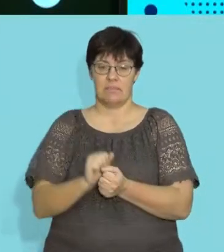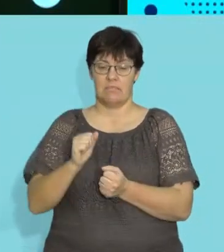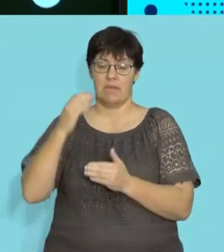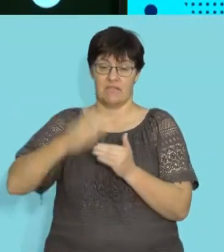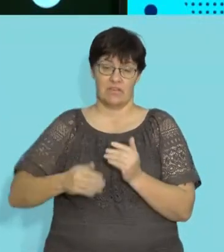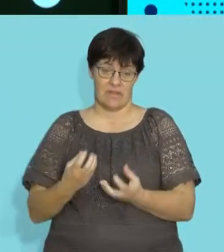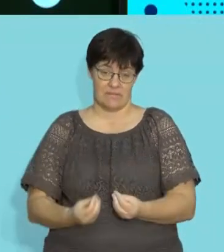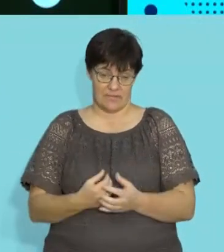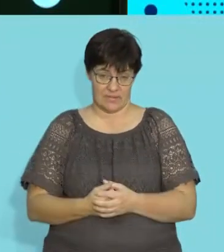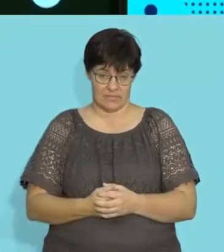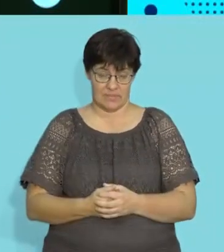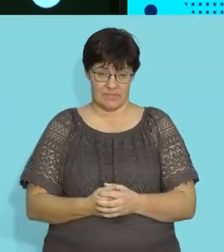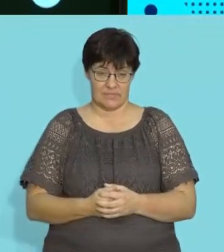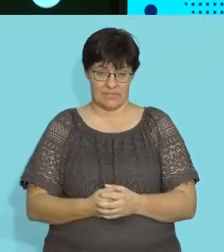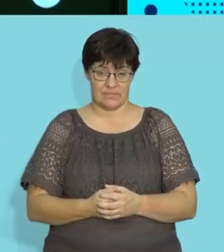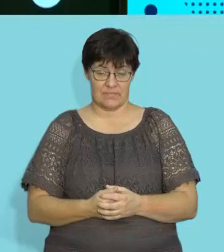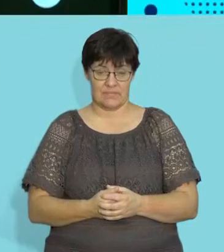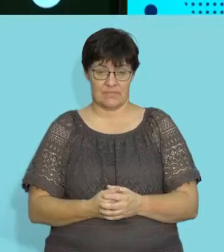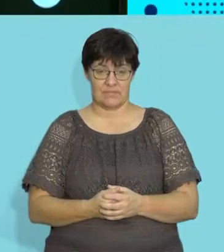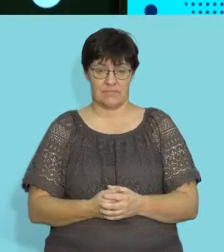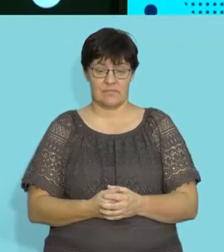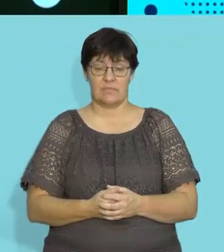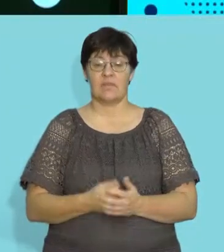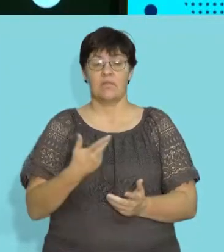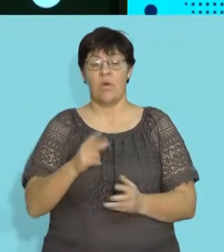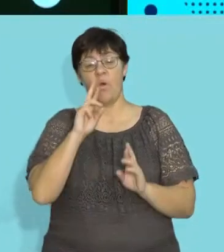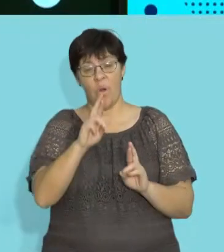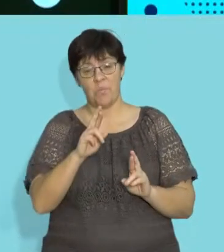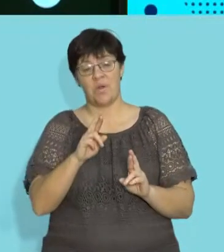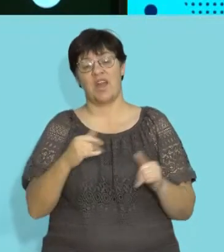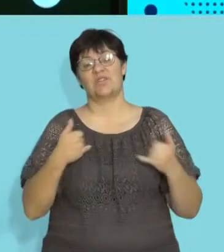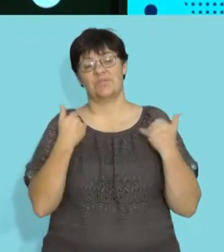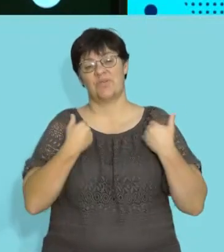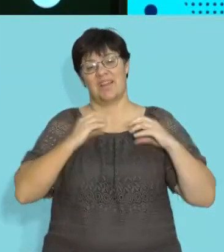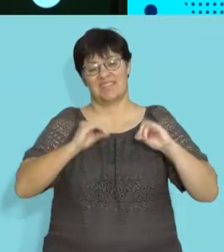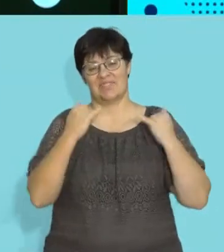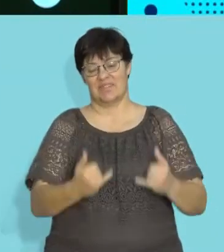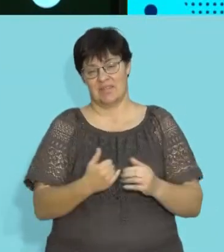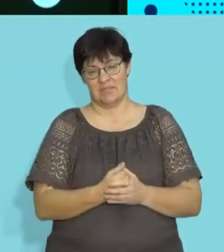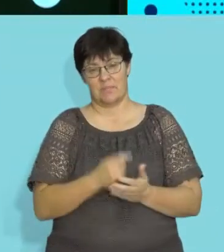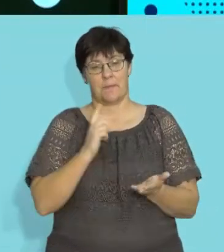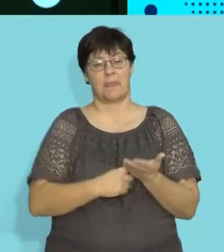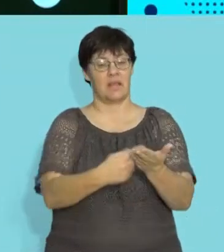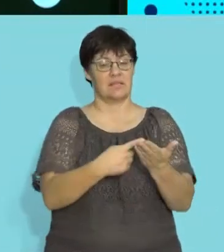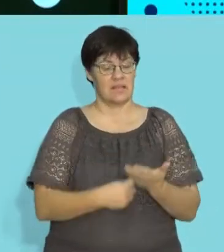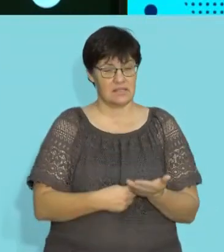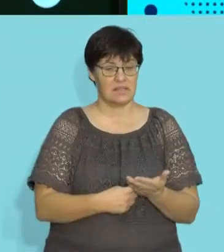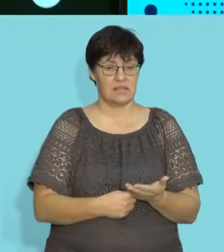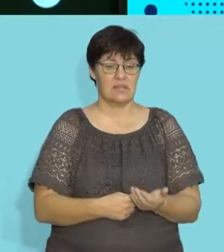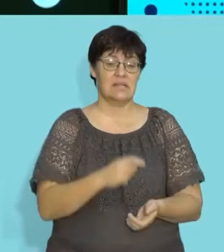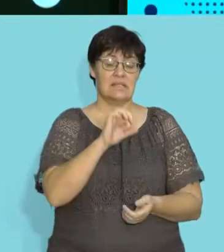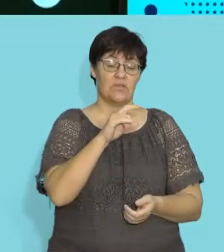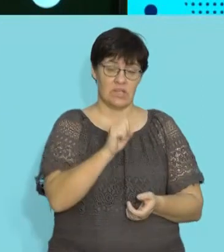to infinity. Great, everybody, but I really hope that you've enjoyed today's lesson. We've discussed when a series